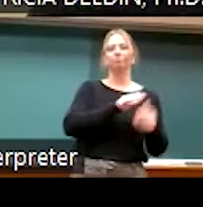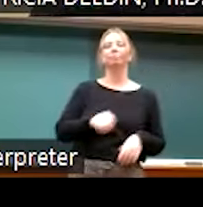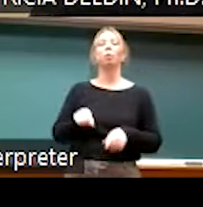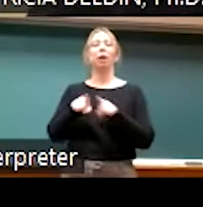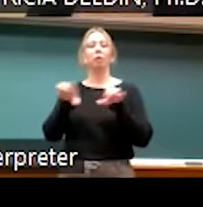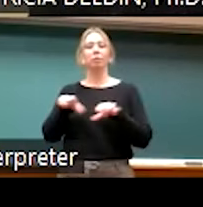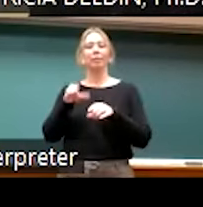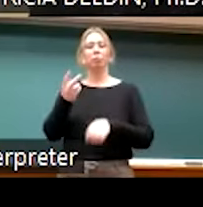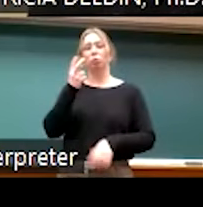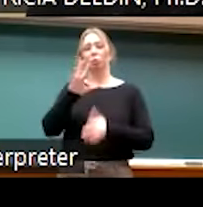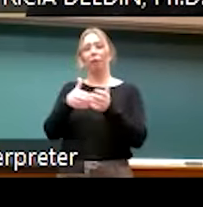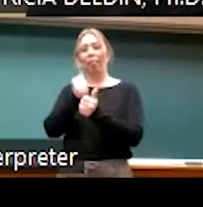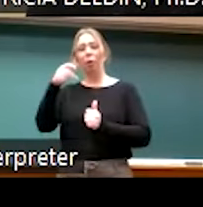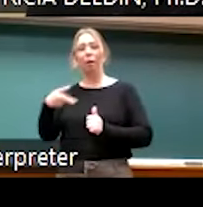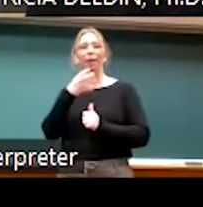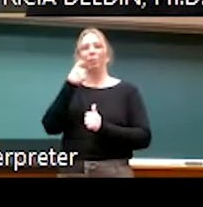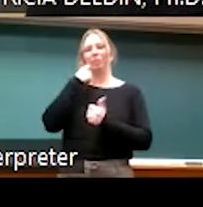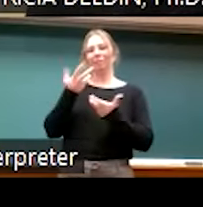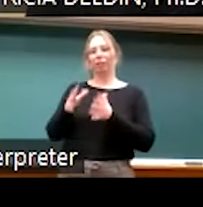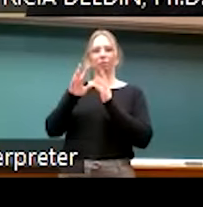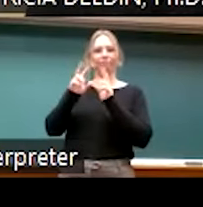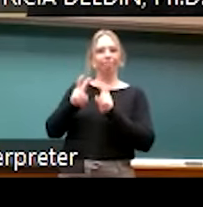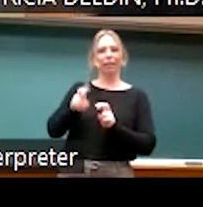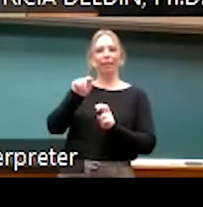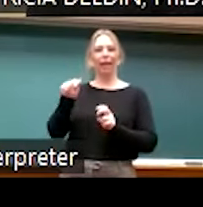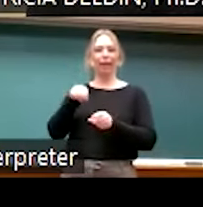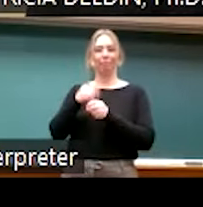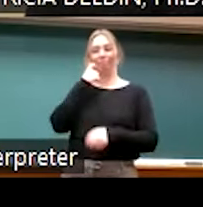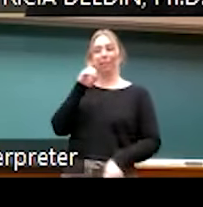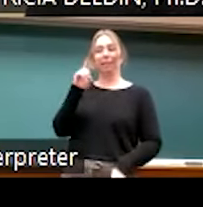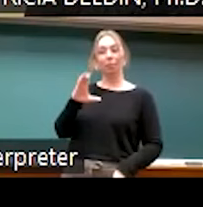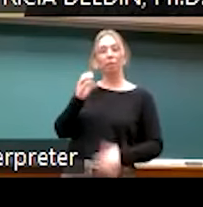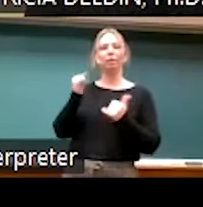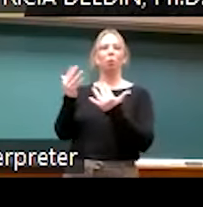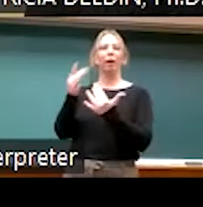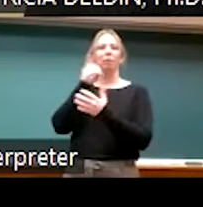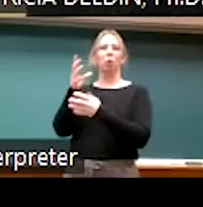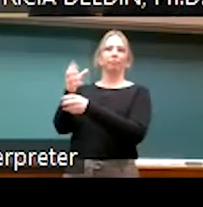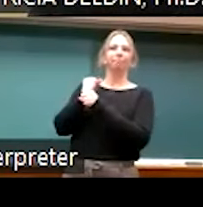the data collection in December. So we're waiting for that data to come in. So you're seeing it hot off the press.